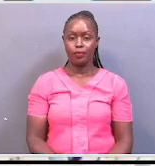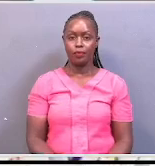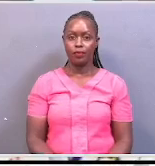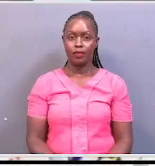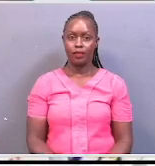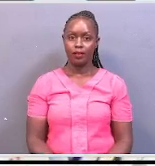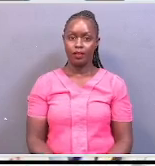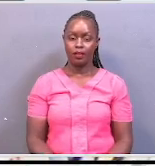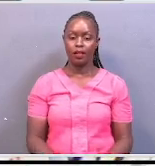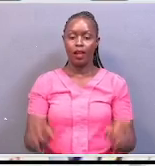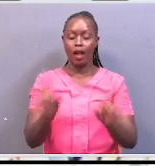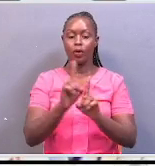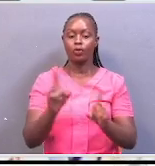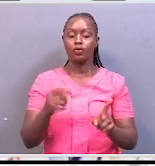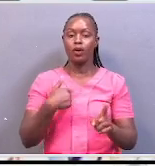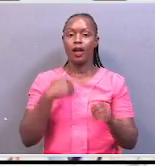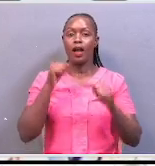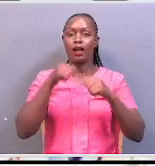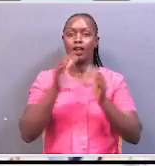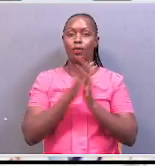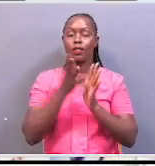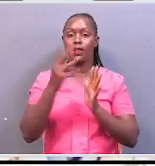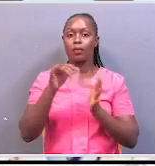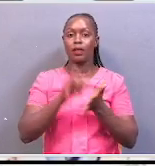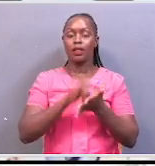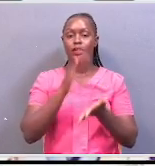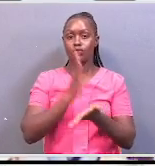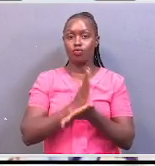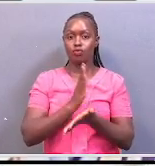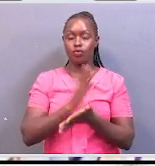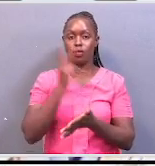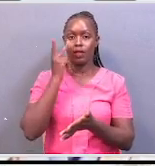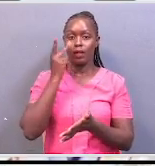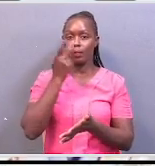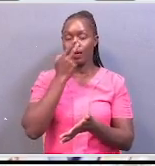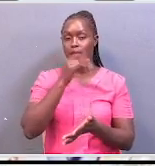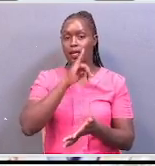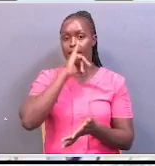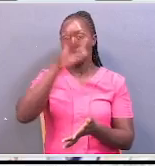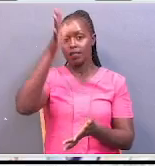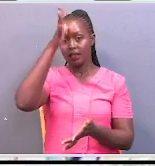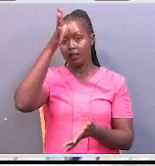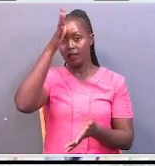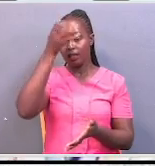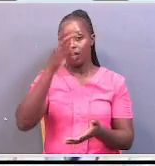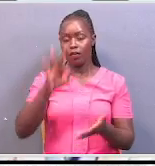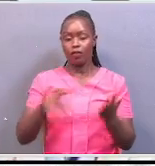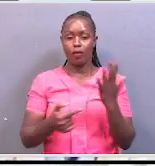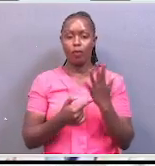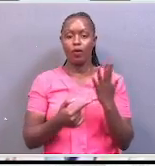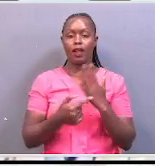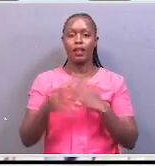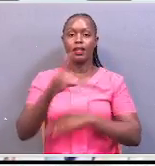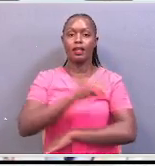and I agree with him, that Mwai Kibaki is the father of modern day